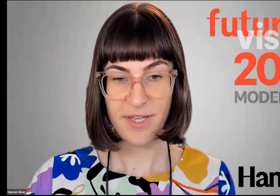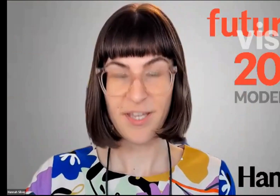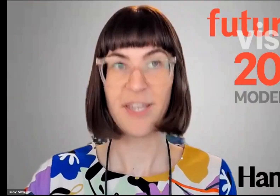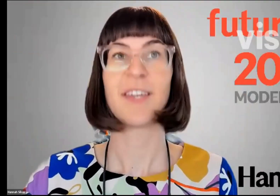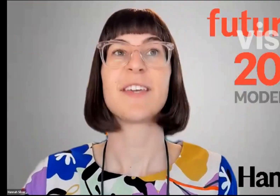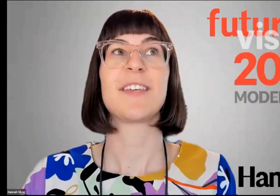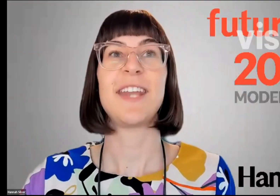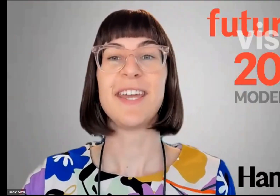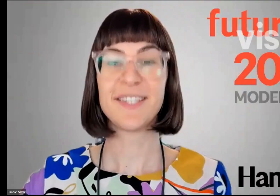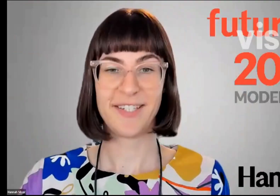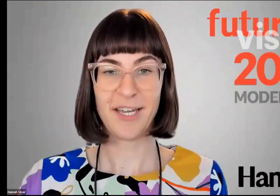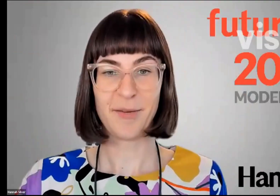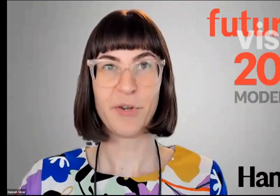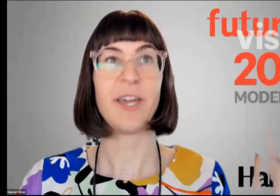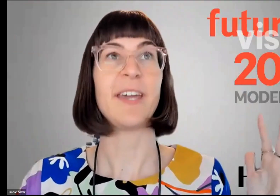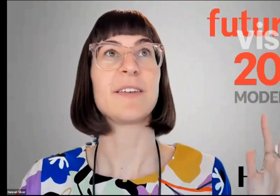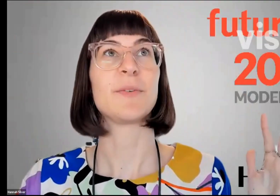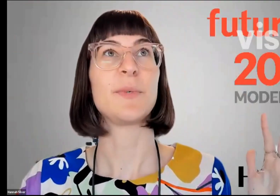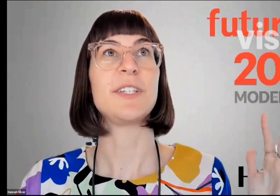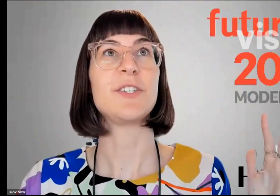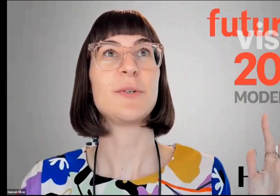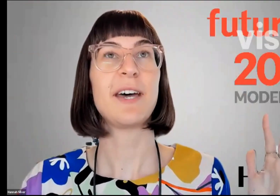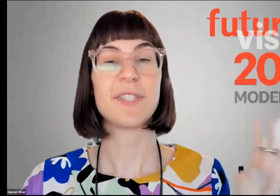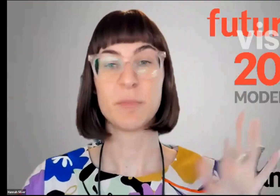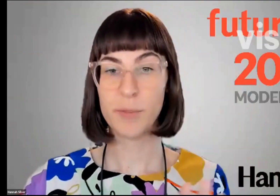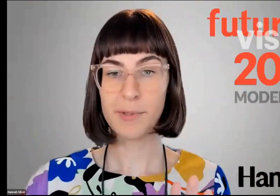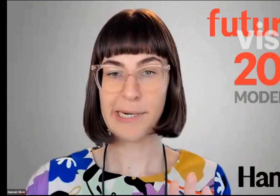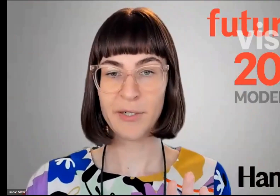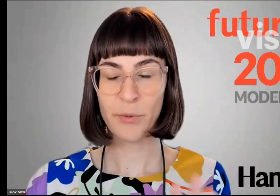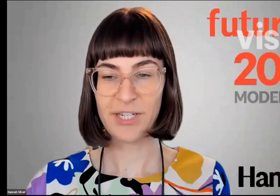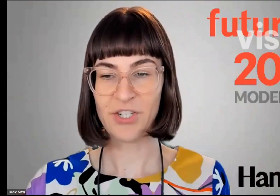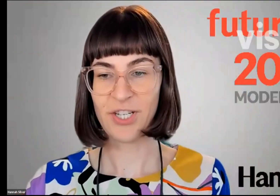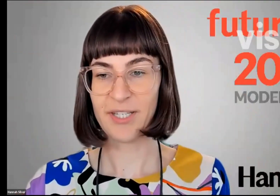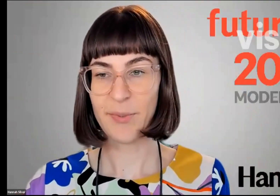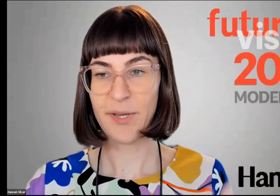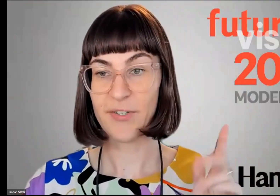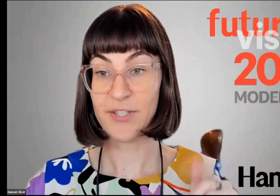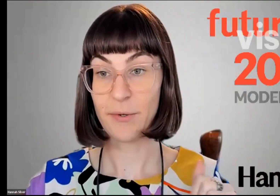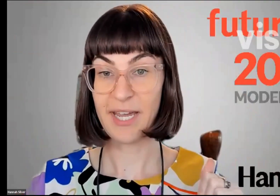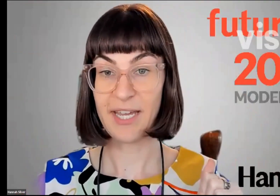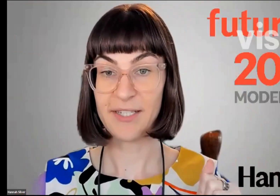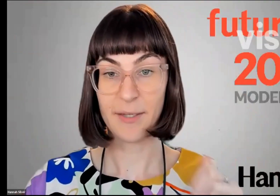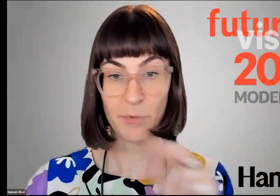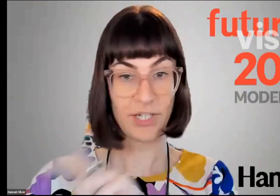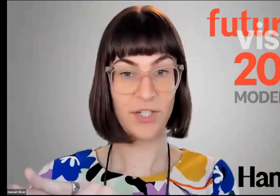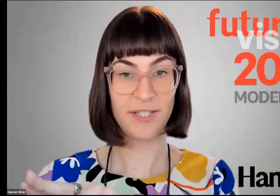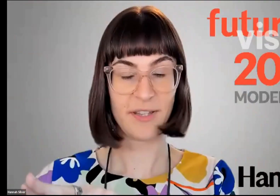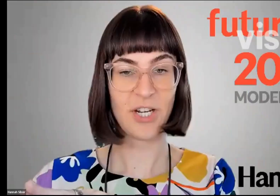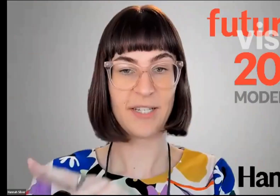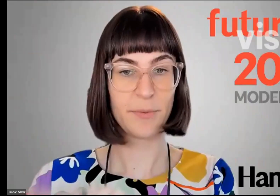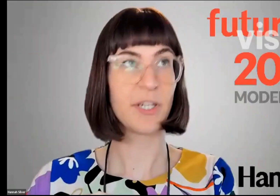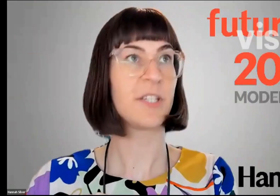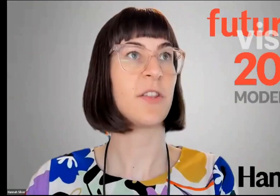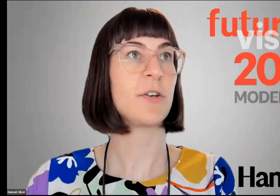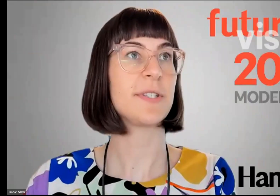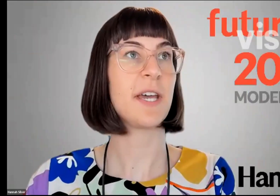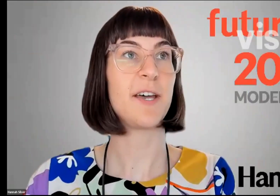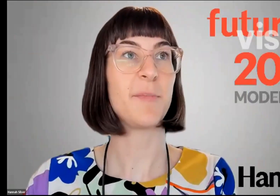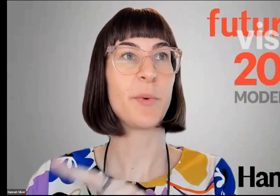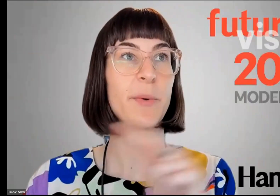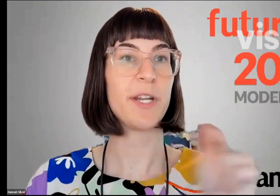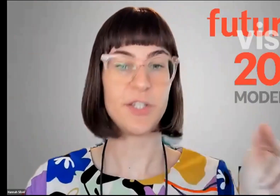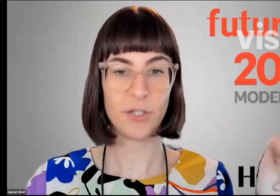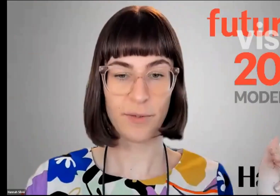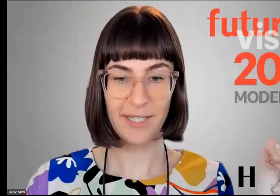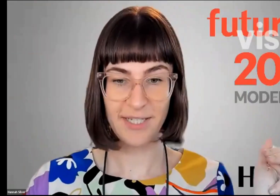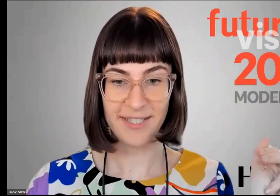So next up, okay, we do have some pre-prepared questions. We also had some questions in the chat, so we'll get to those.